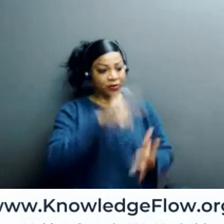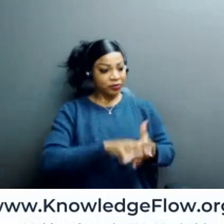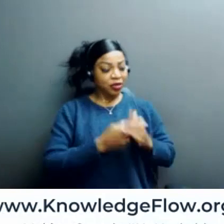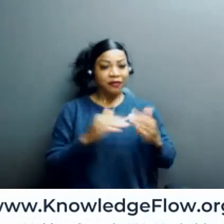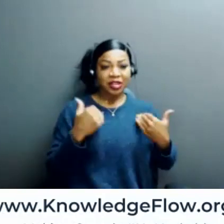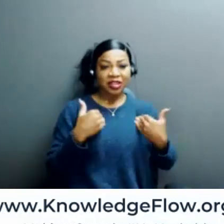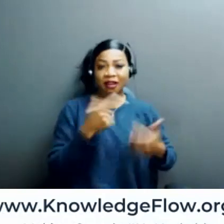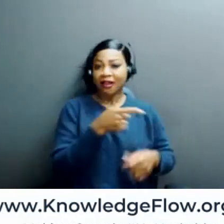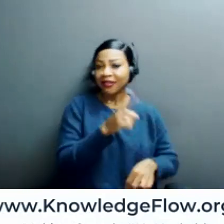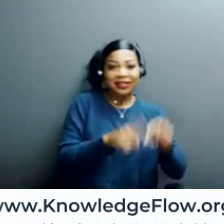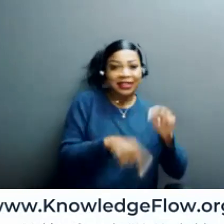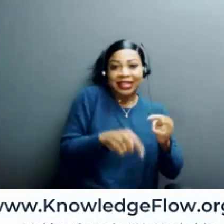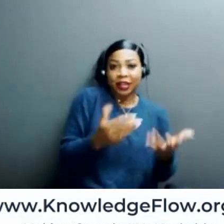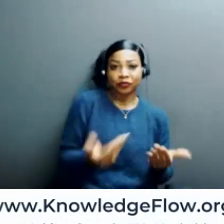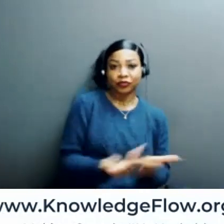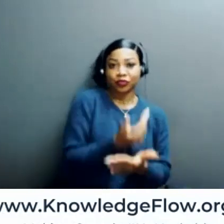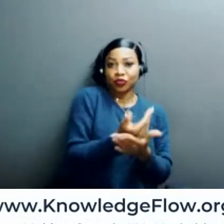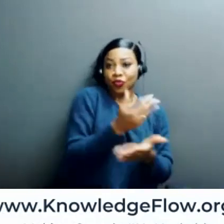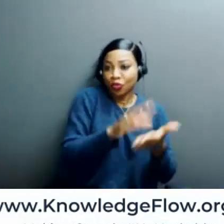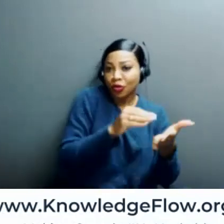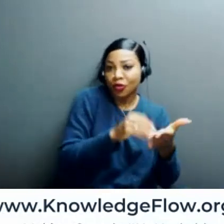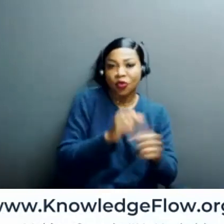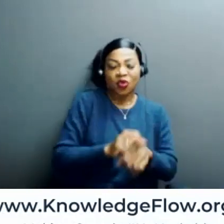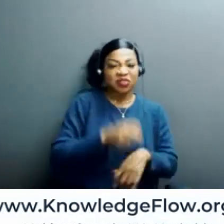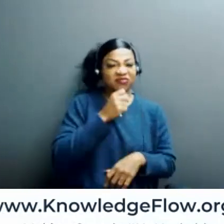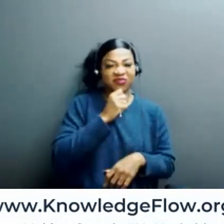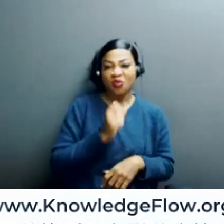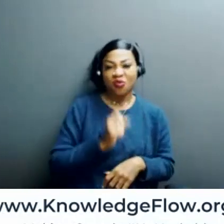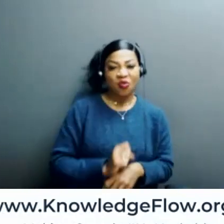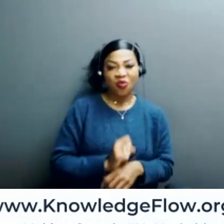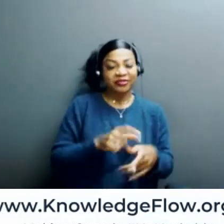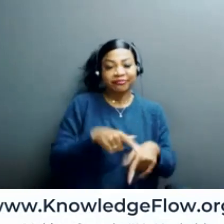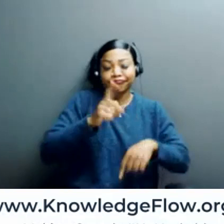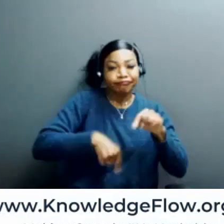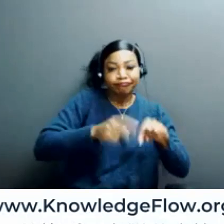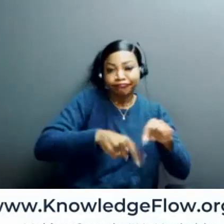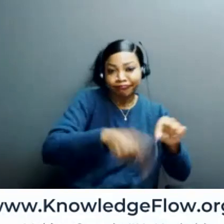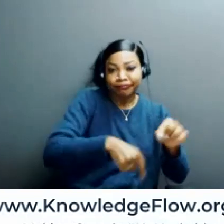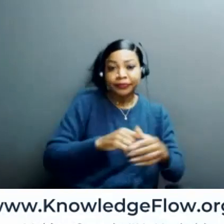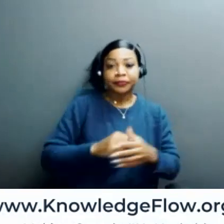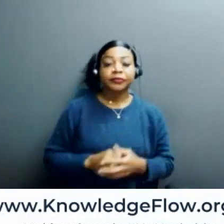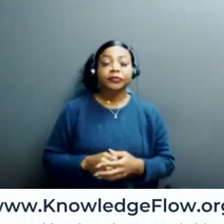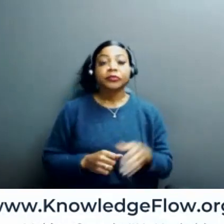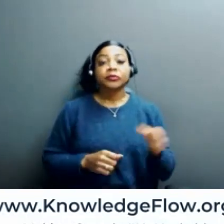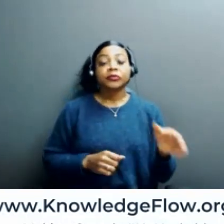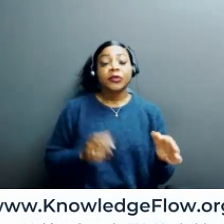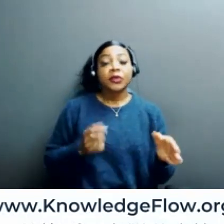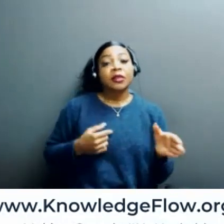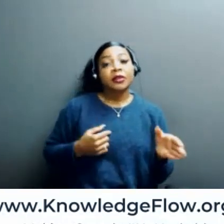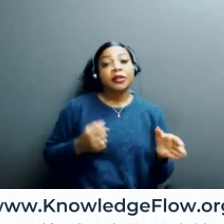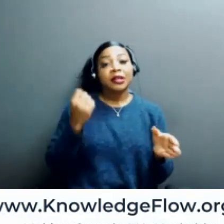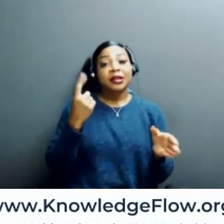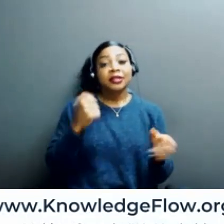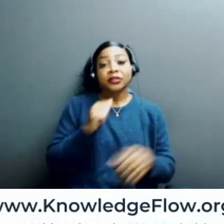or they're too old to learn but it also results in you know a little bit of the Imposter syndrome so for us through the